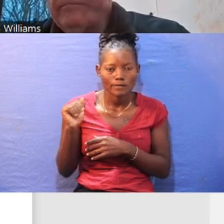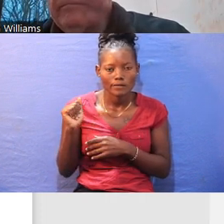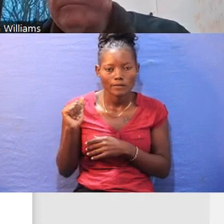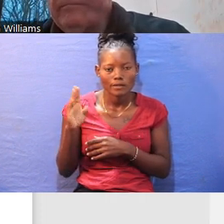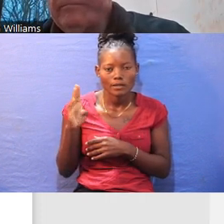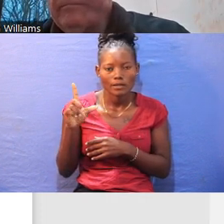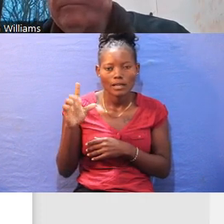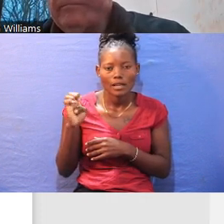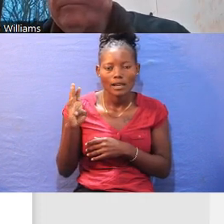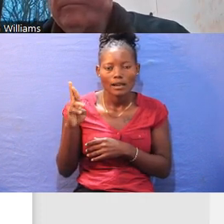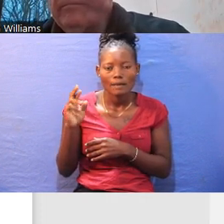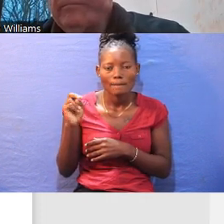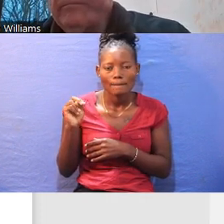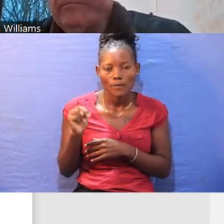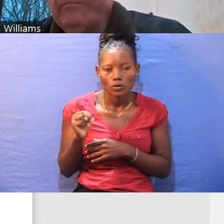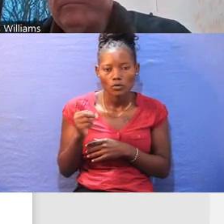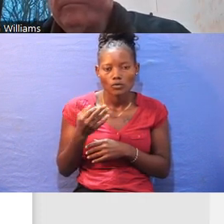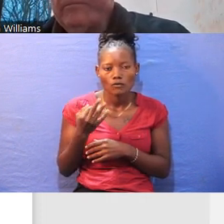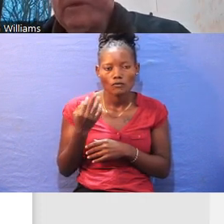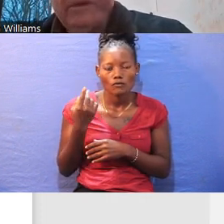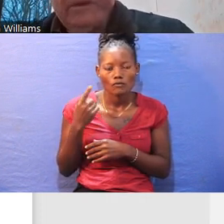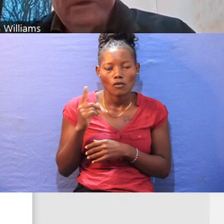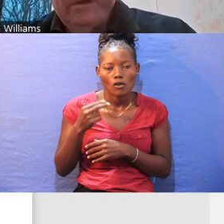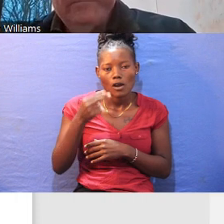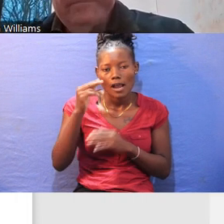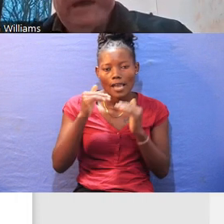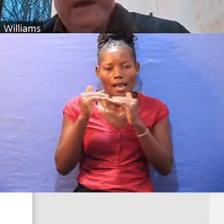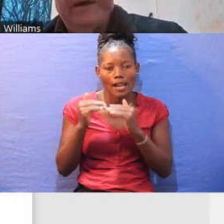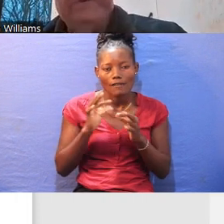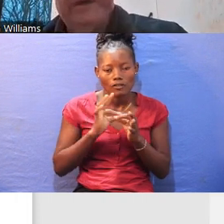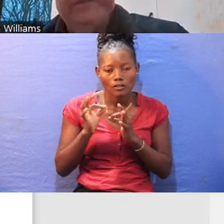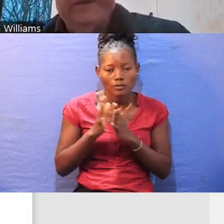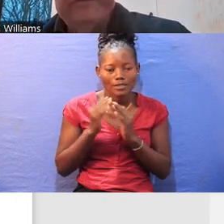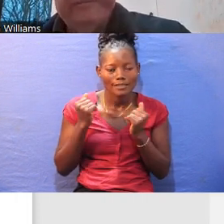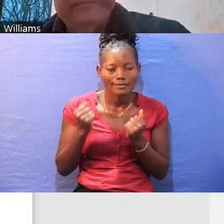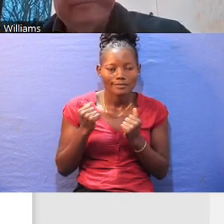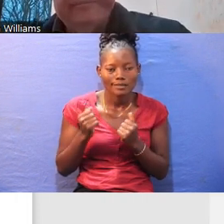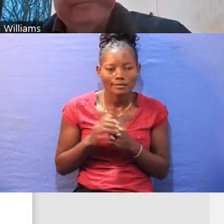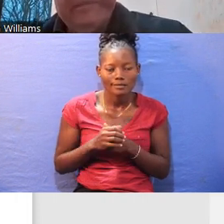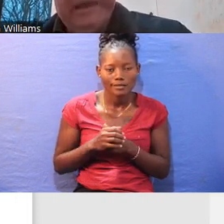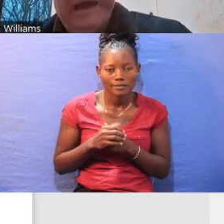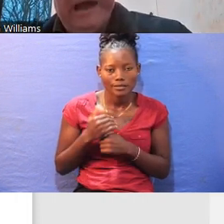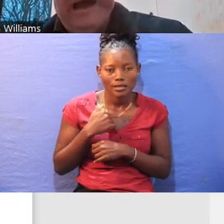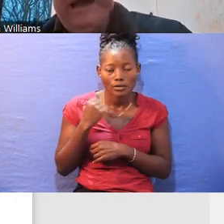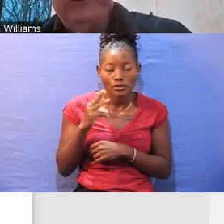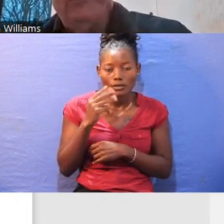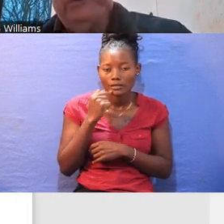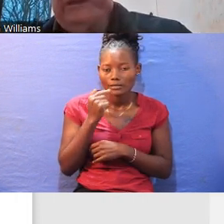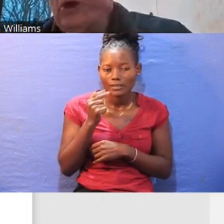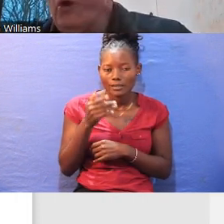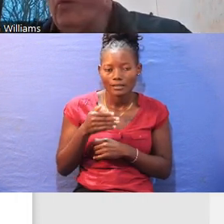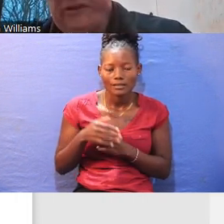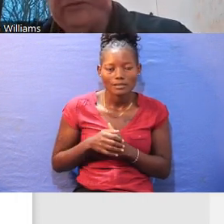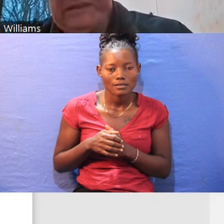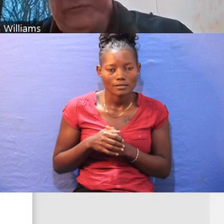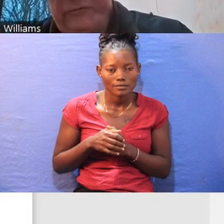higher level athlete with speed and strength? I would say this. I don't really